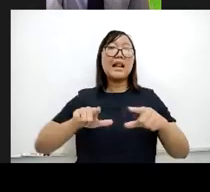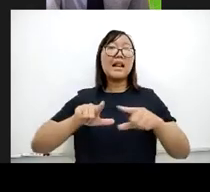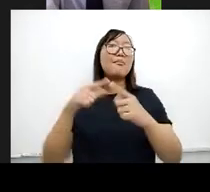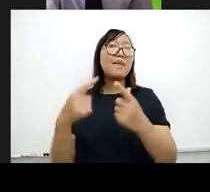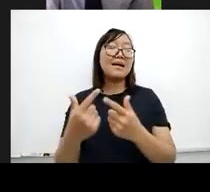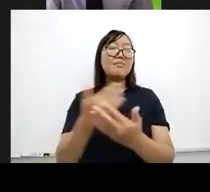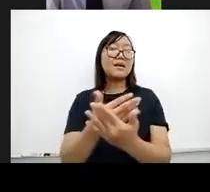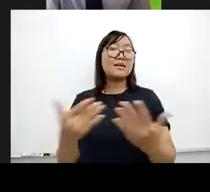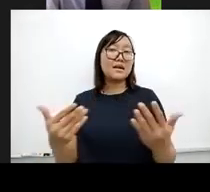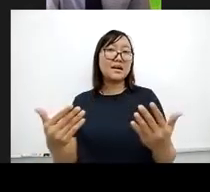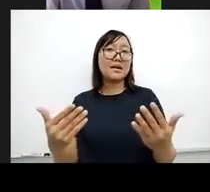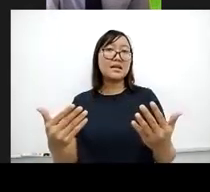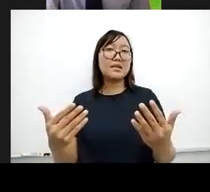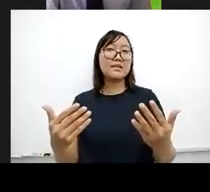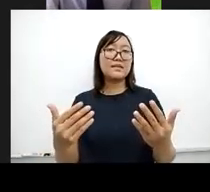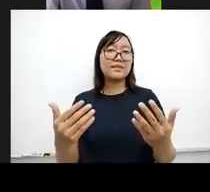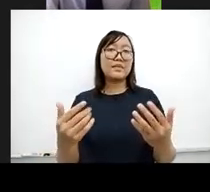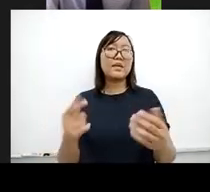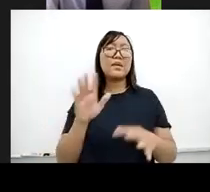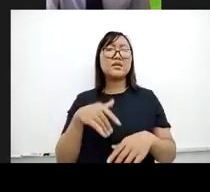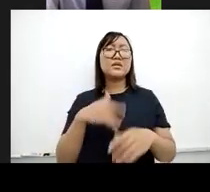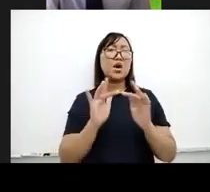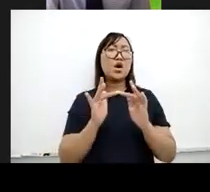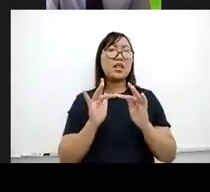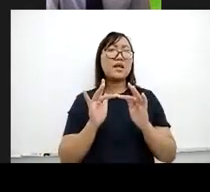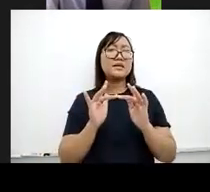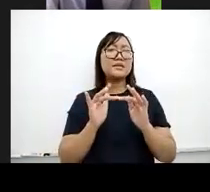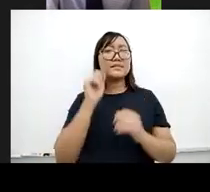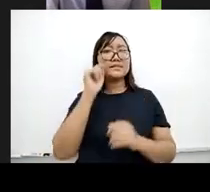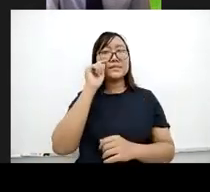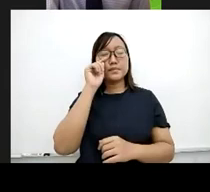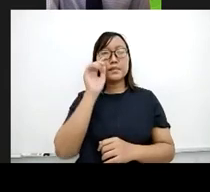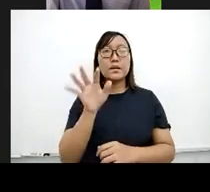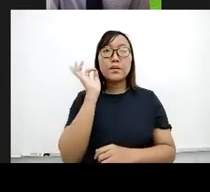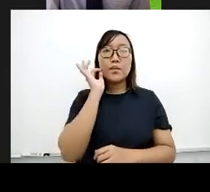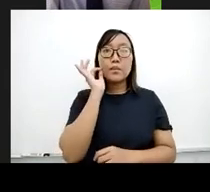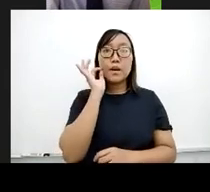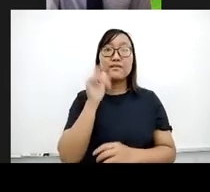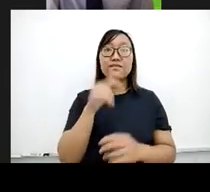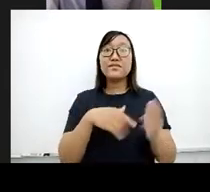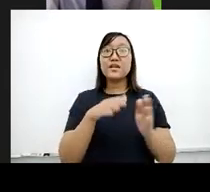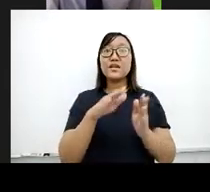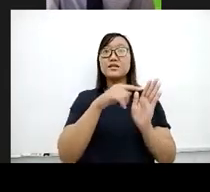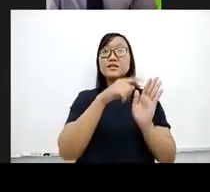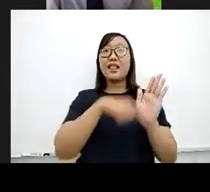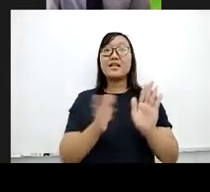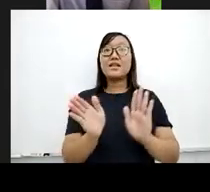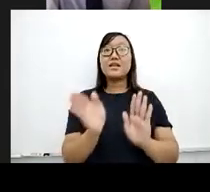as Crush Saga cat kaum turning the last One Direction